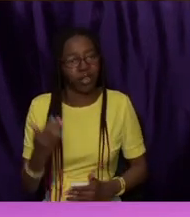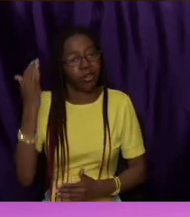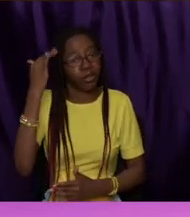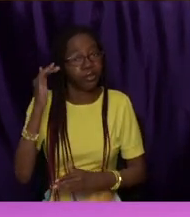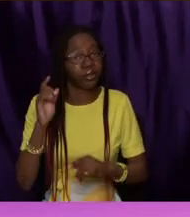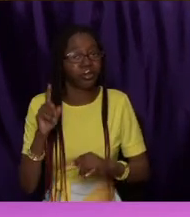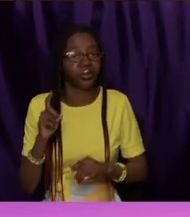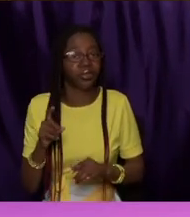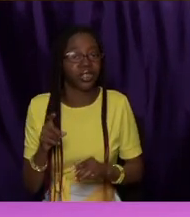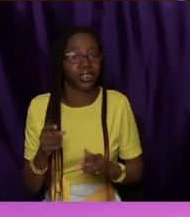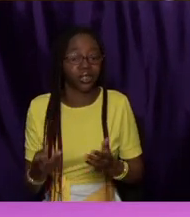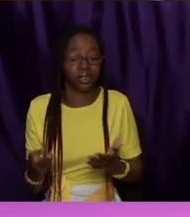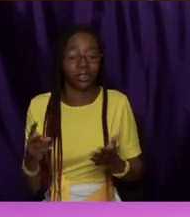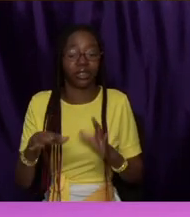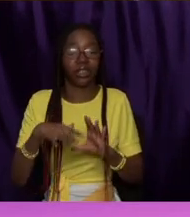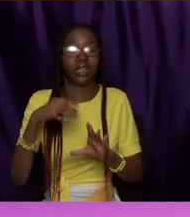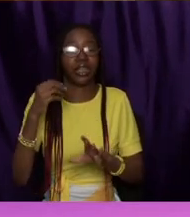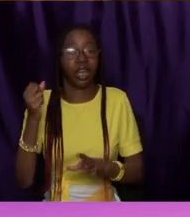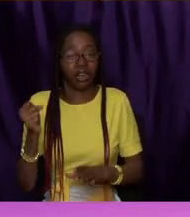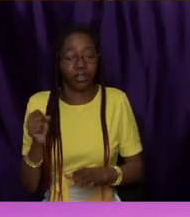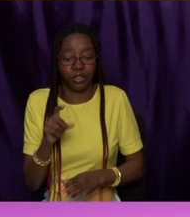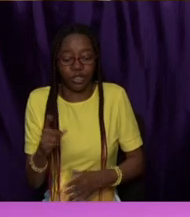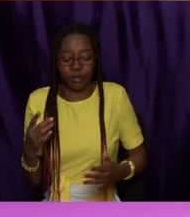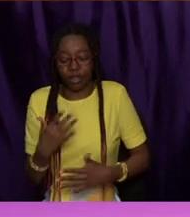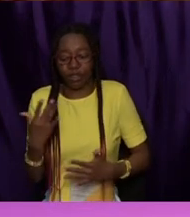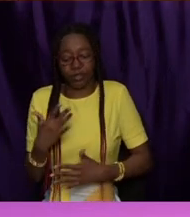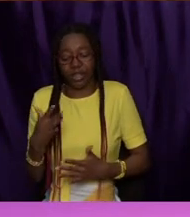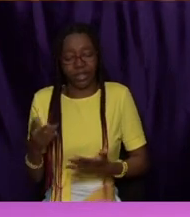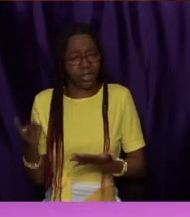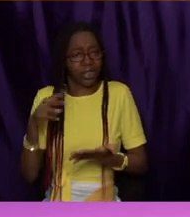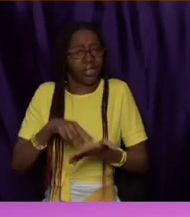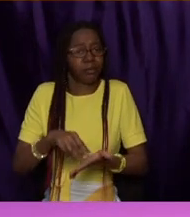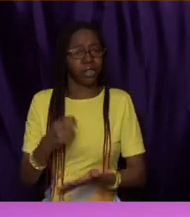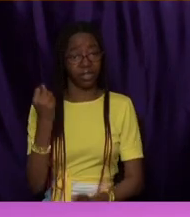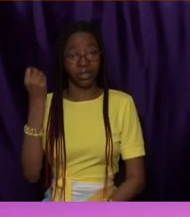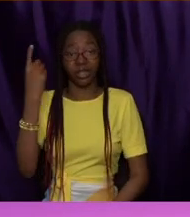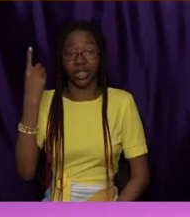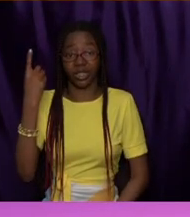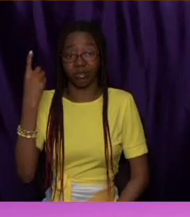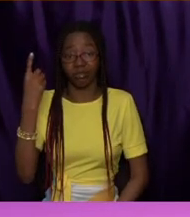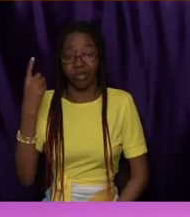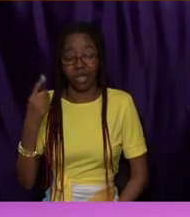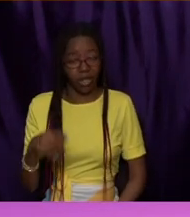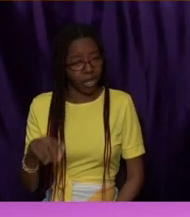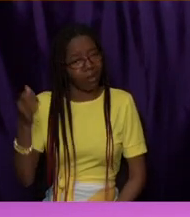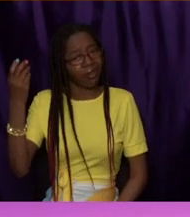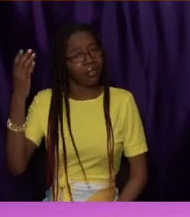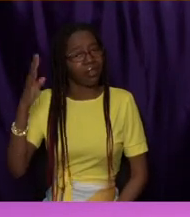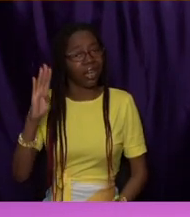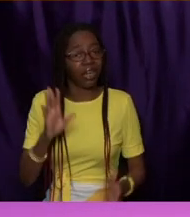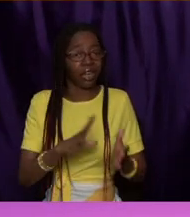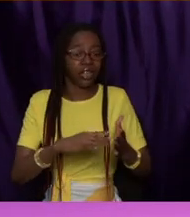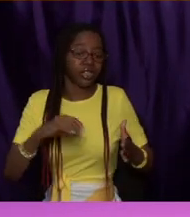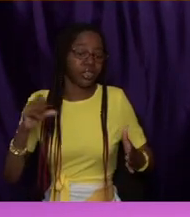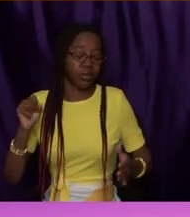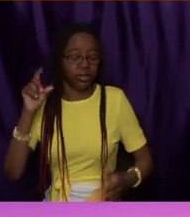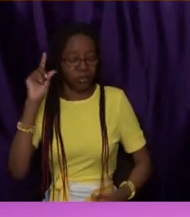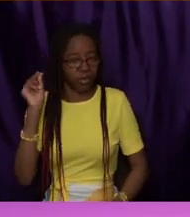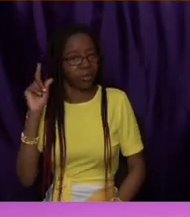got to get up out of it, but you've been afraid to get up to it. See, you need to understand, God gets rid of